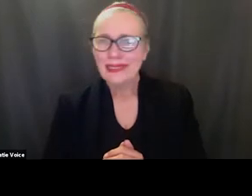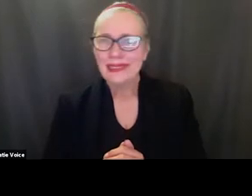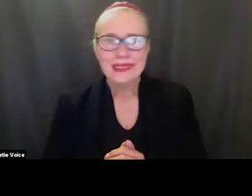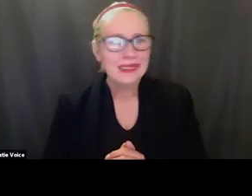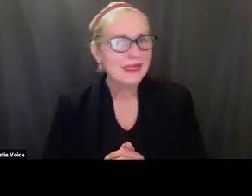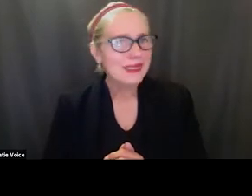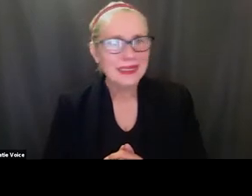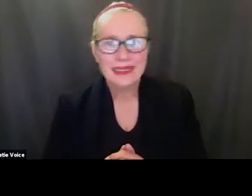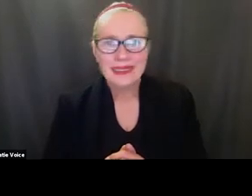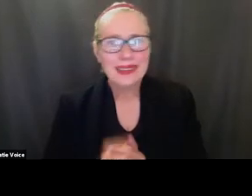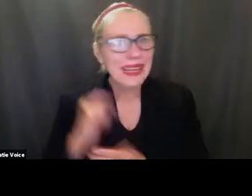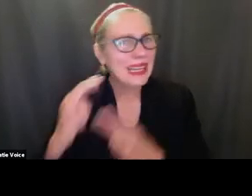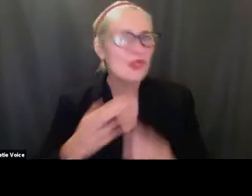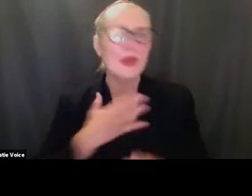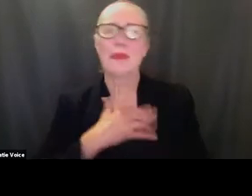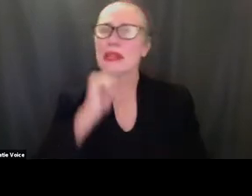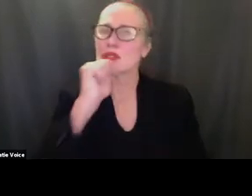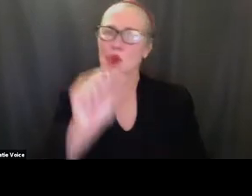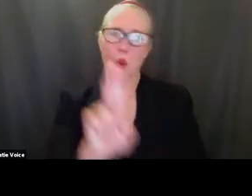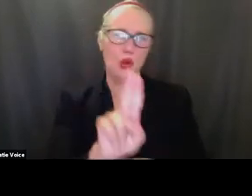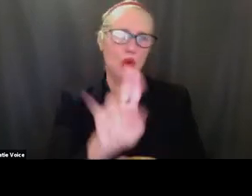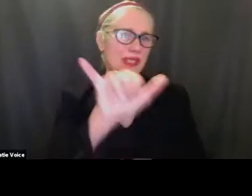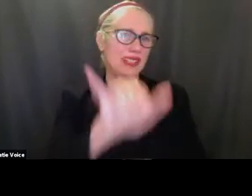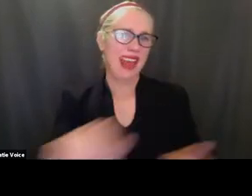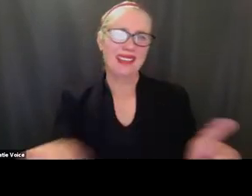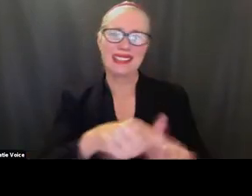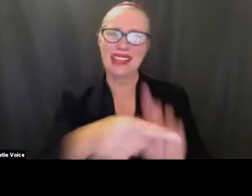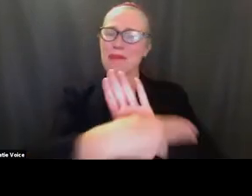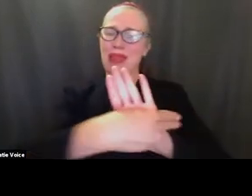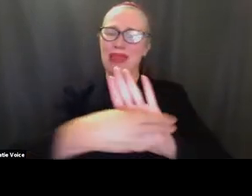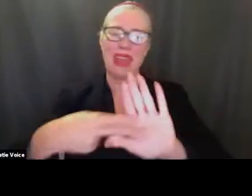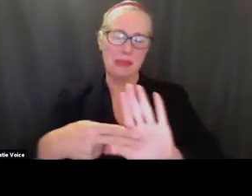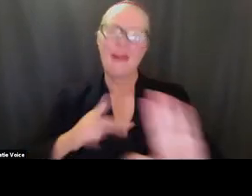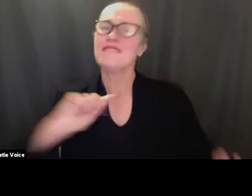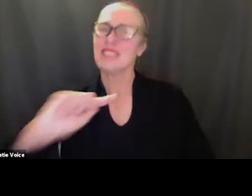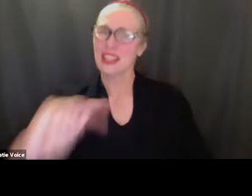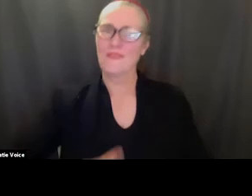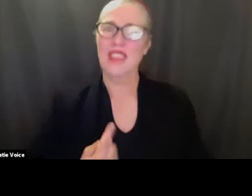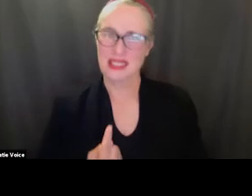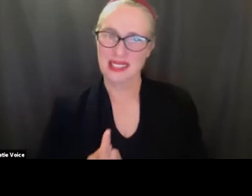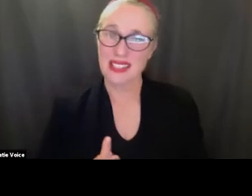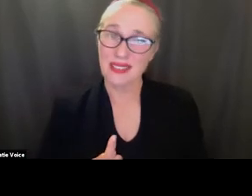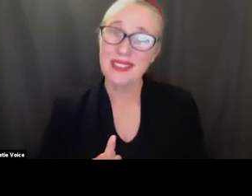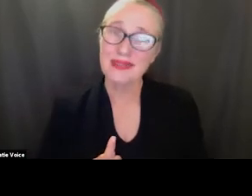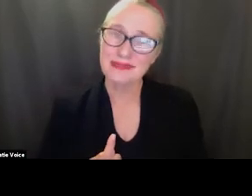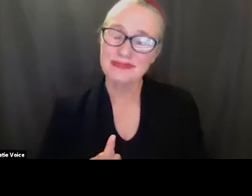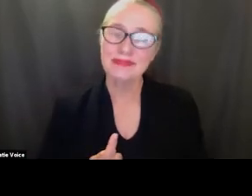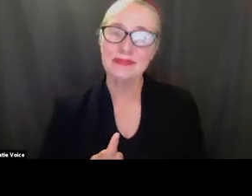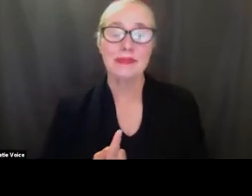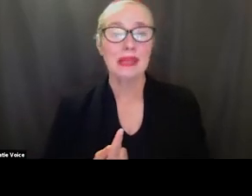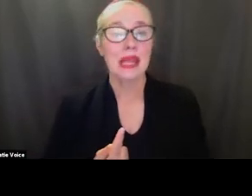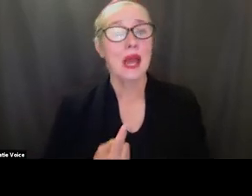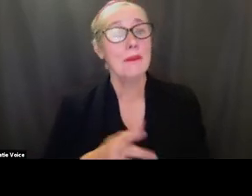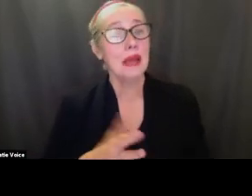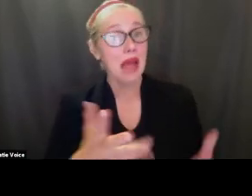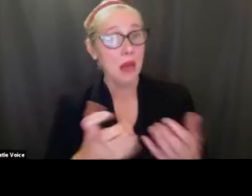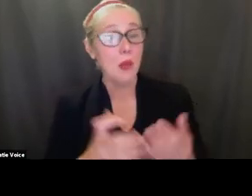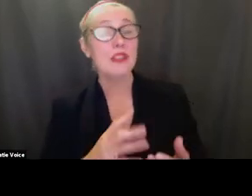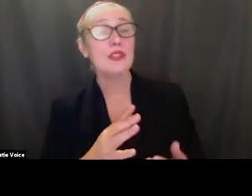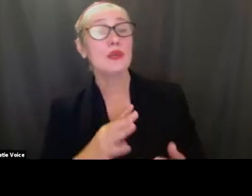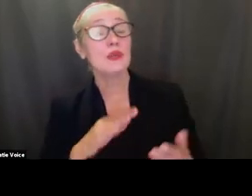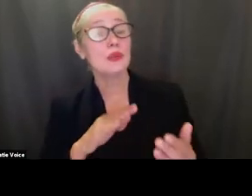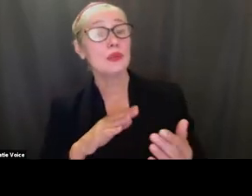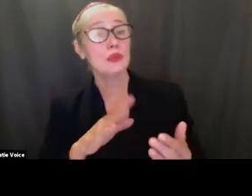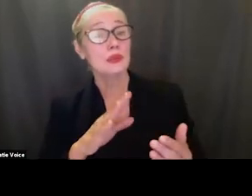things in history please don't use the same references it's kind of offensive um what i really wanted to address tonight is i'm sure you